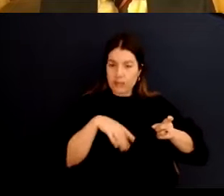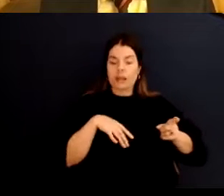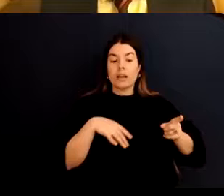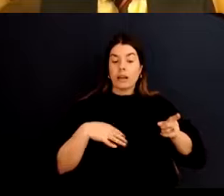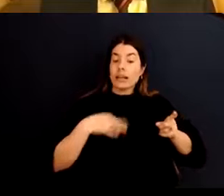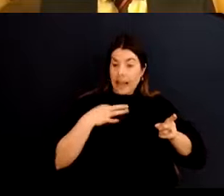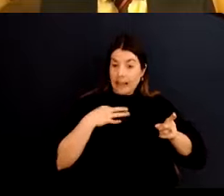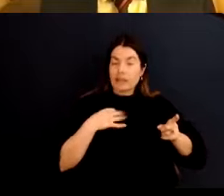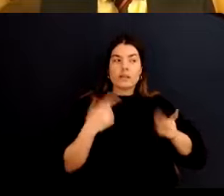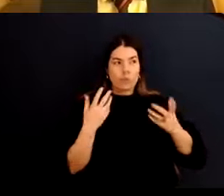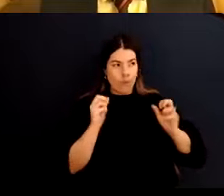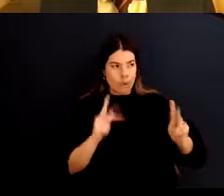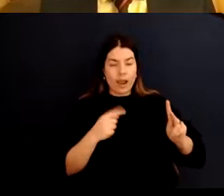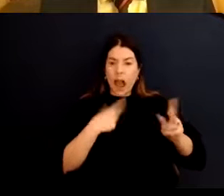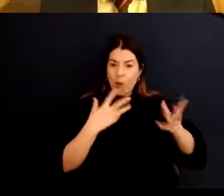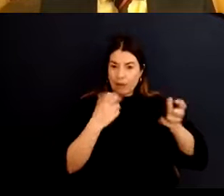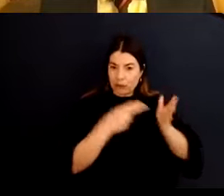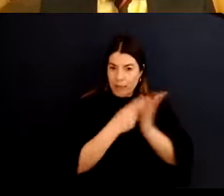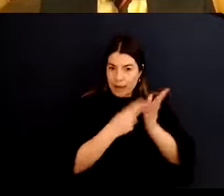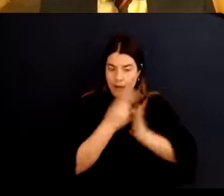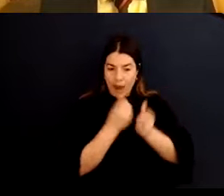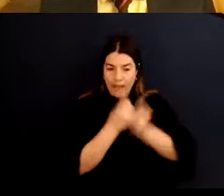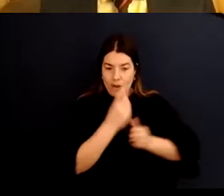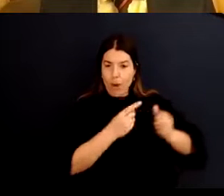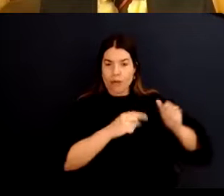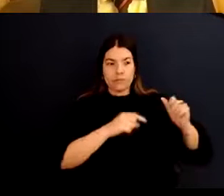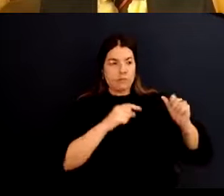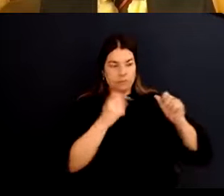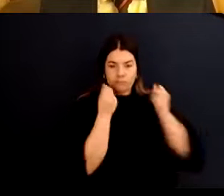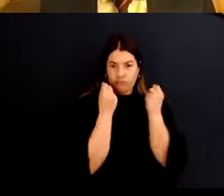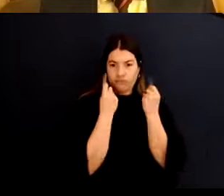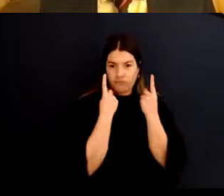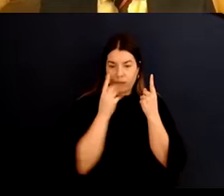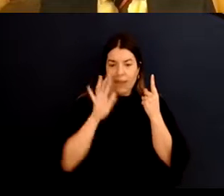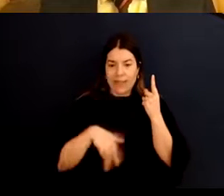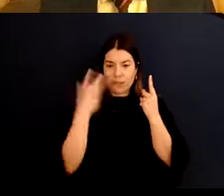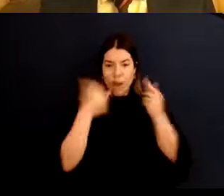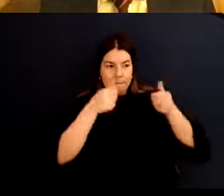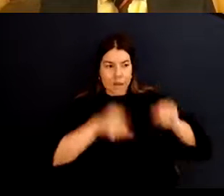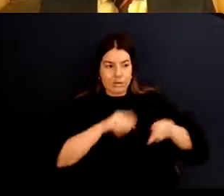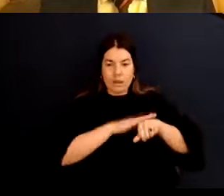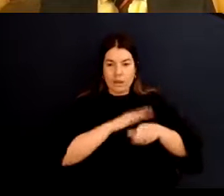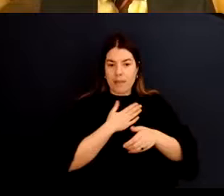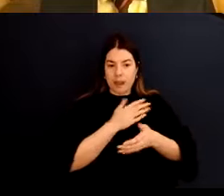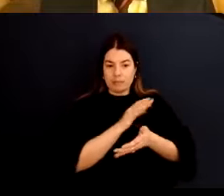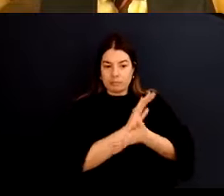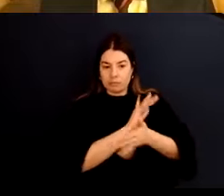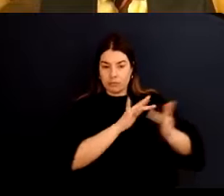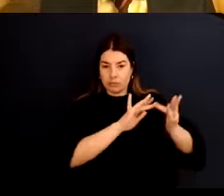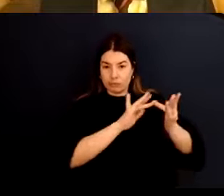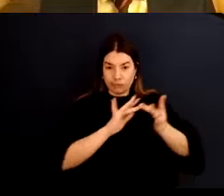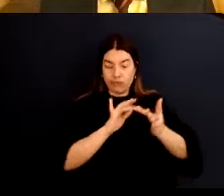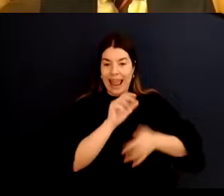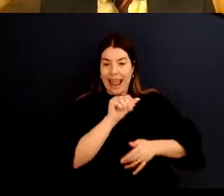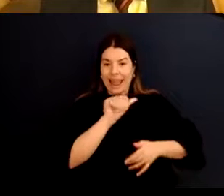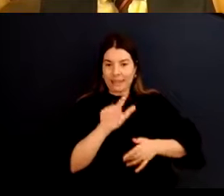live with disabilities were informed. So I have ASL on my website. I've had an interpreter at all of my speaking and all of my events. And I